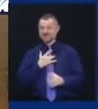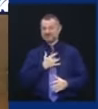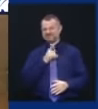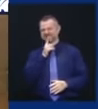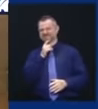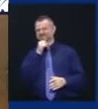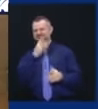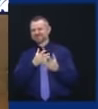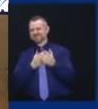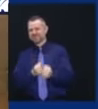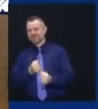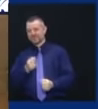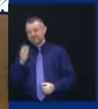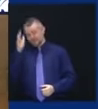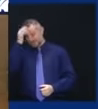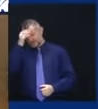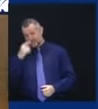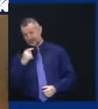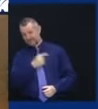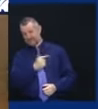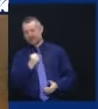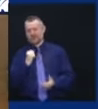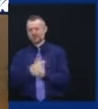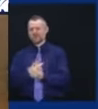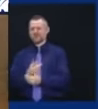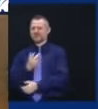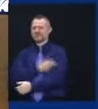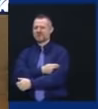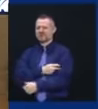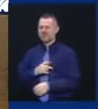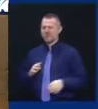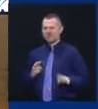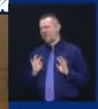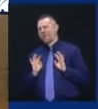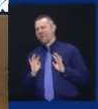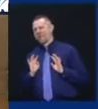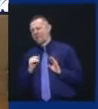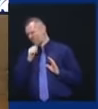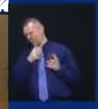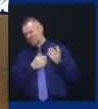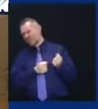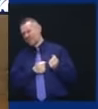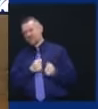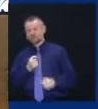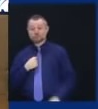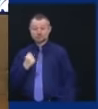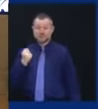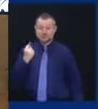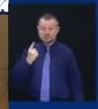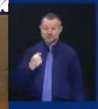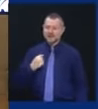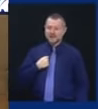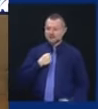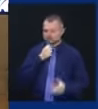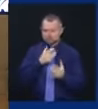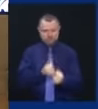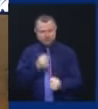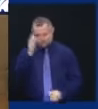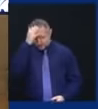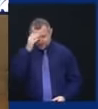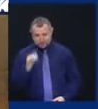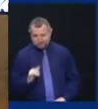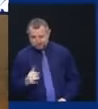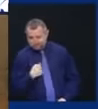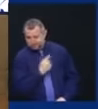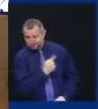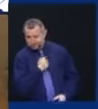the Trump administration says the vaccine is safe. Yeah, I didn't trust the Trump administration when they said the vaccine